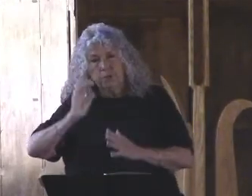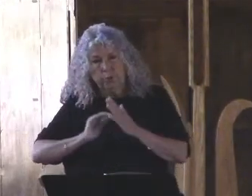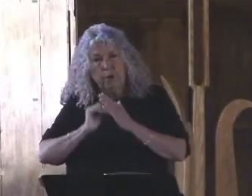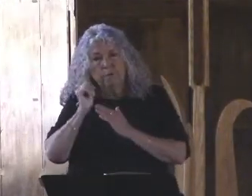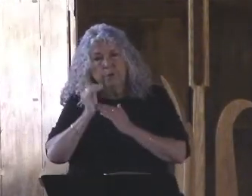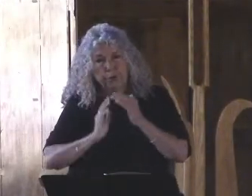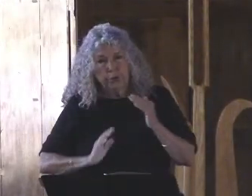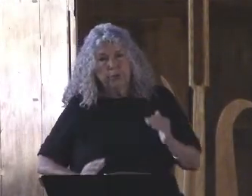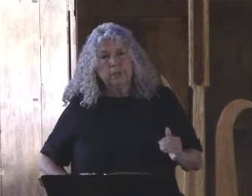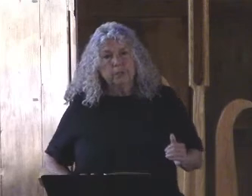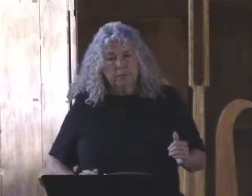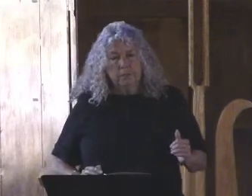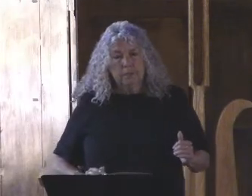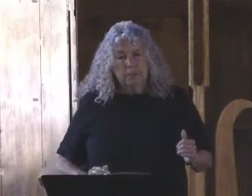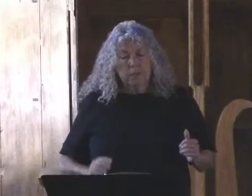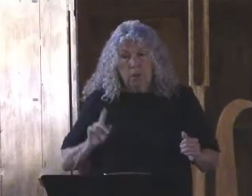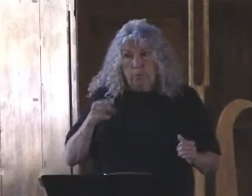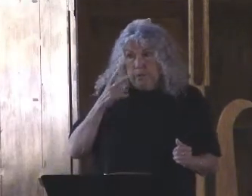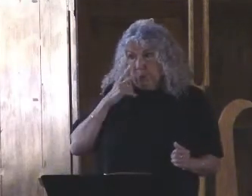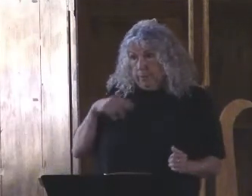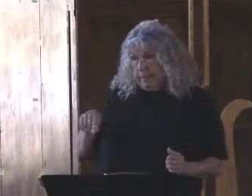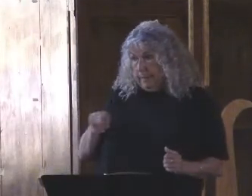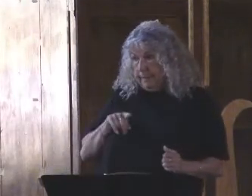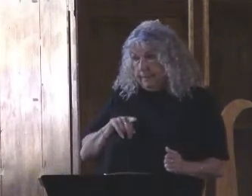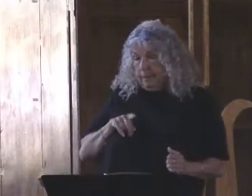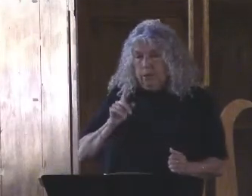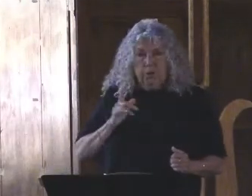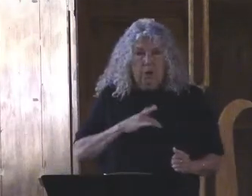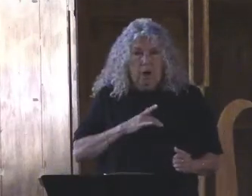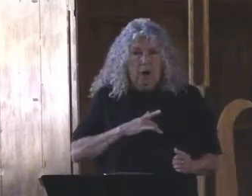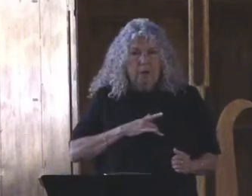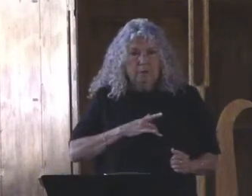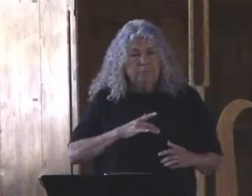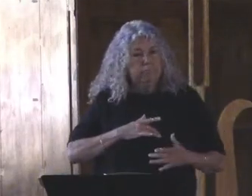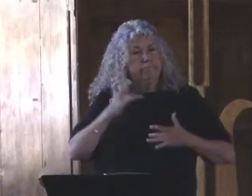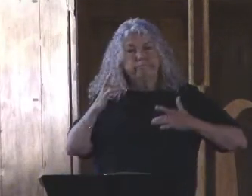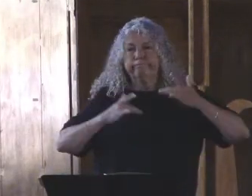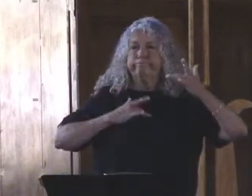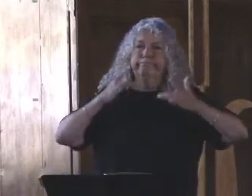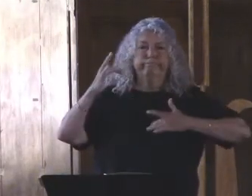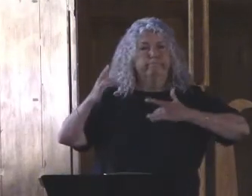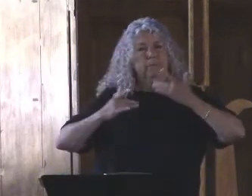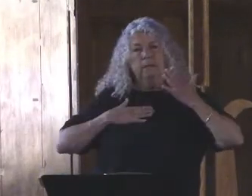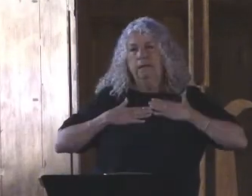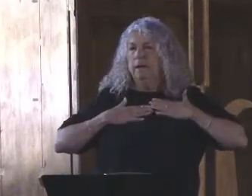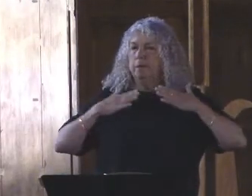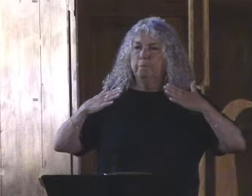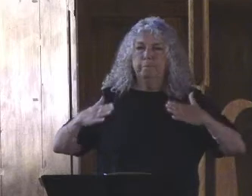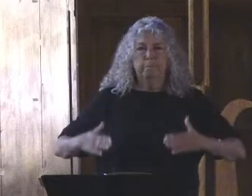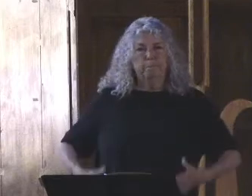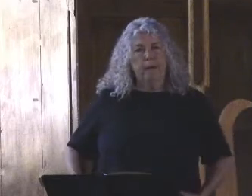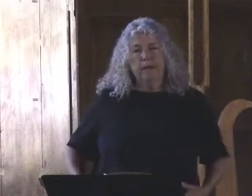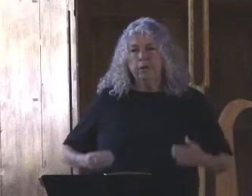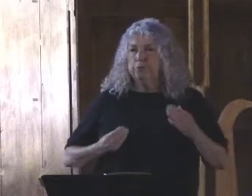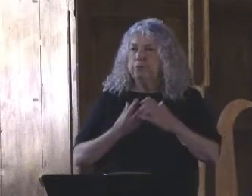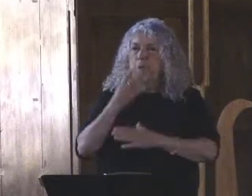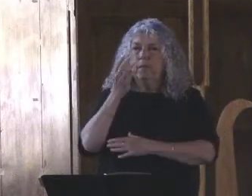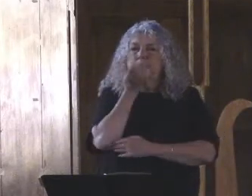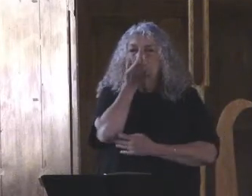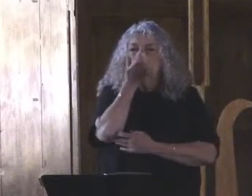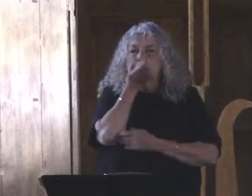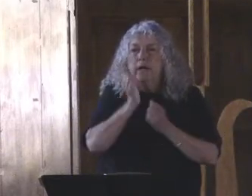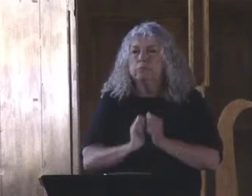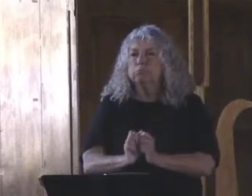comfort. When you see this, your heart shall rejoice, and your bodies flourish like the